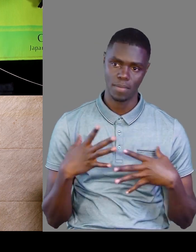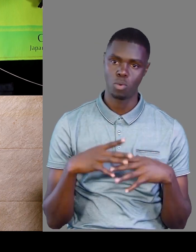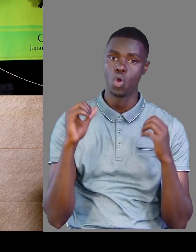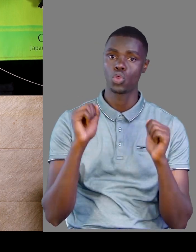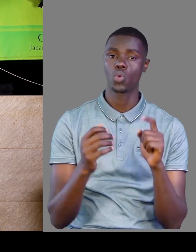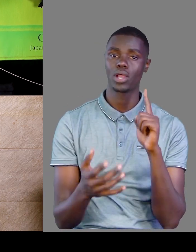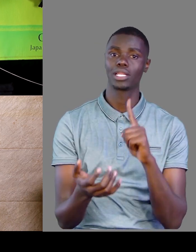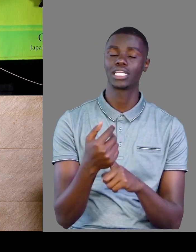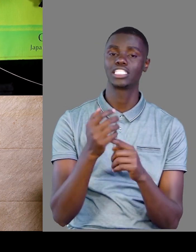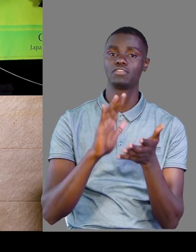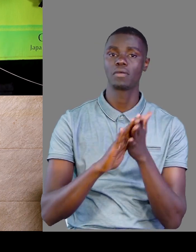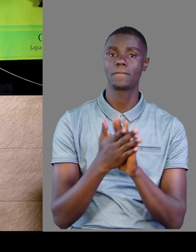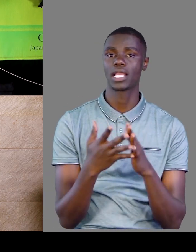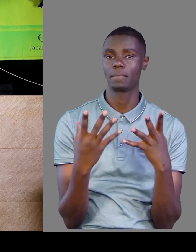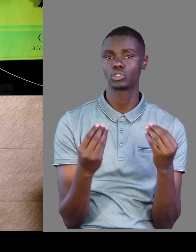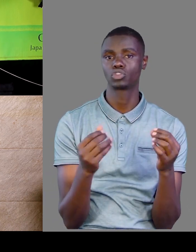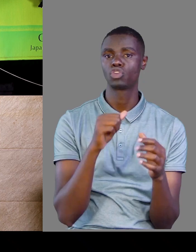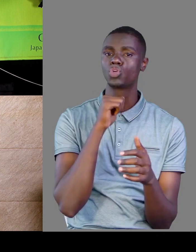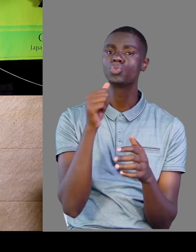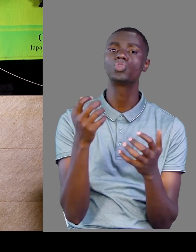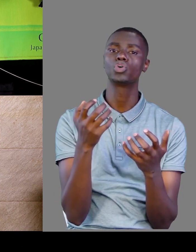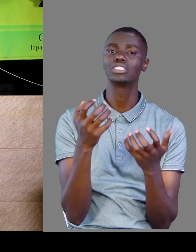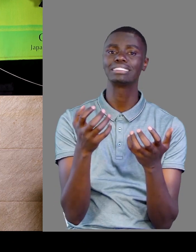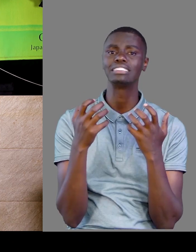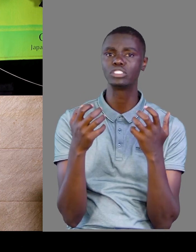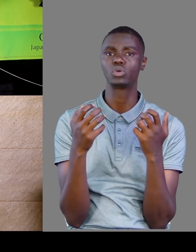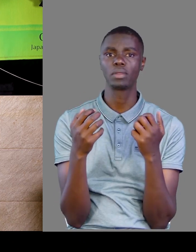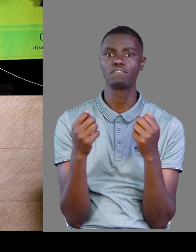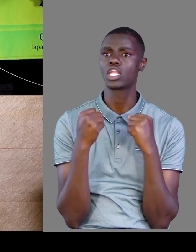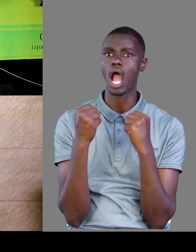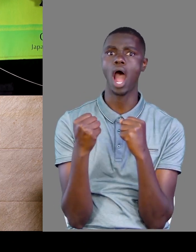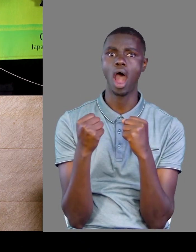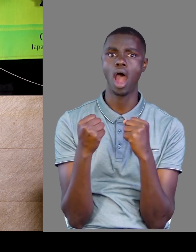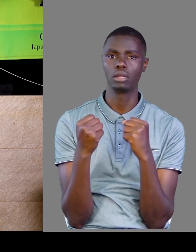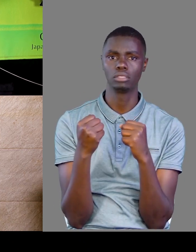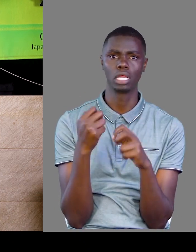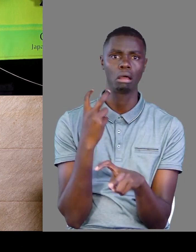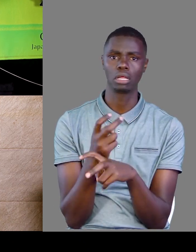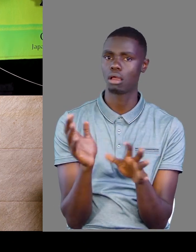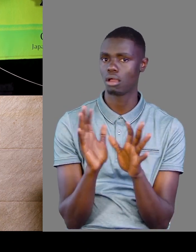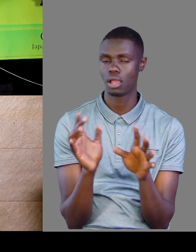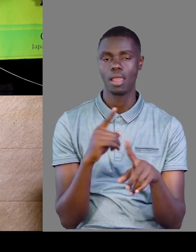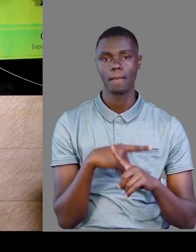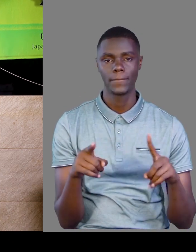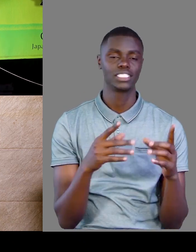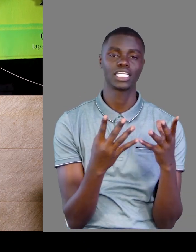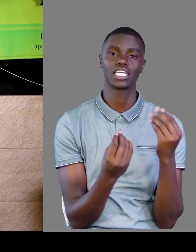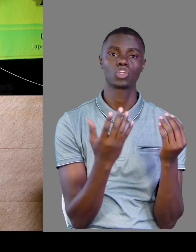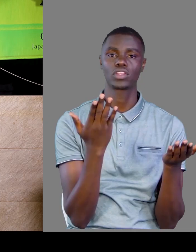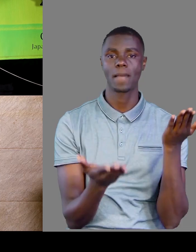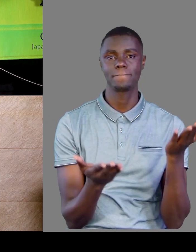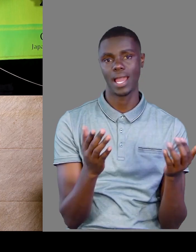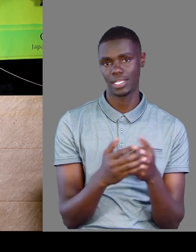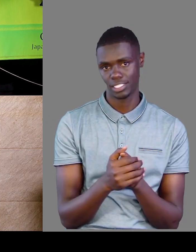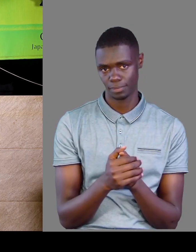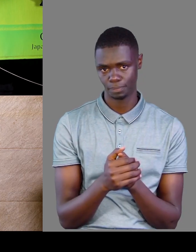can still achieve being soft. You don't have to, towards it, but yeah, it's just about soft balance. Any